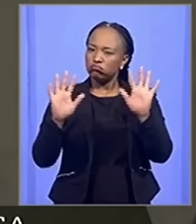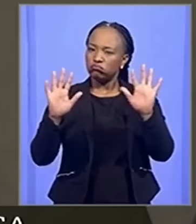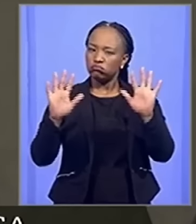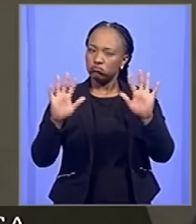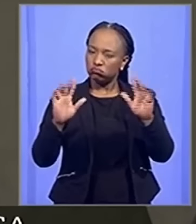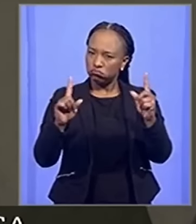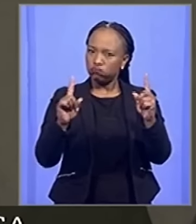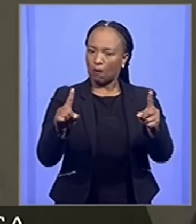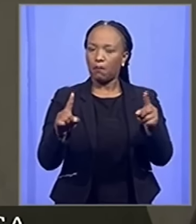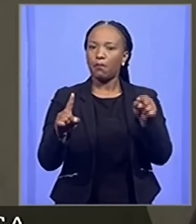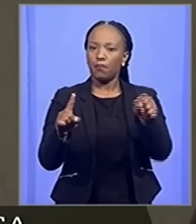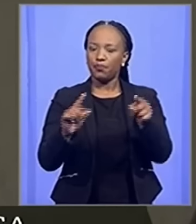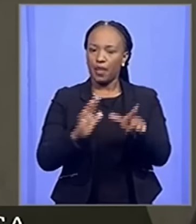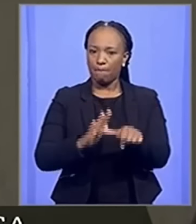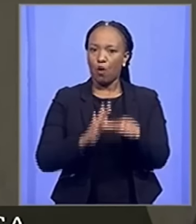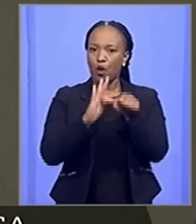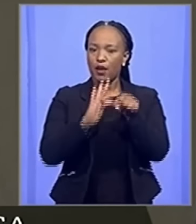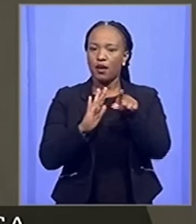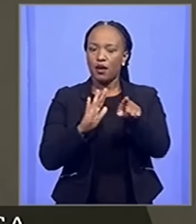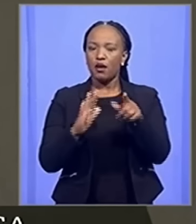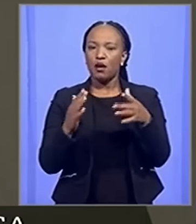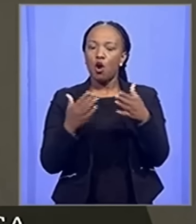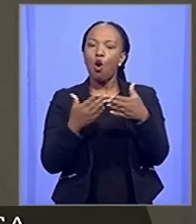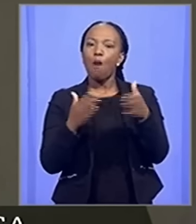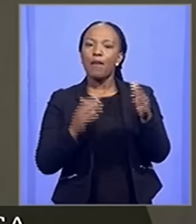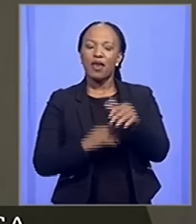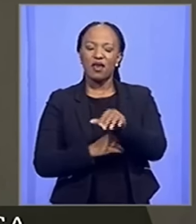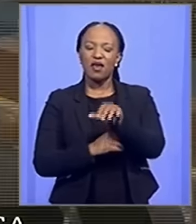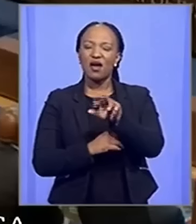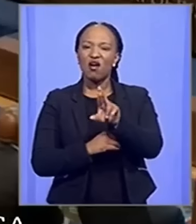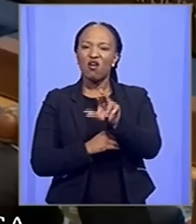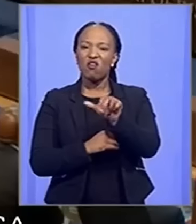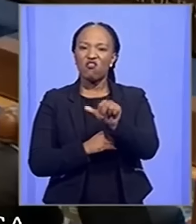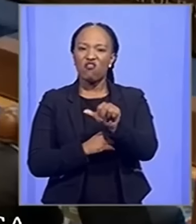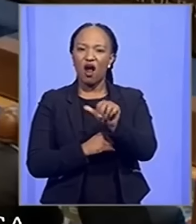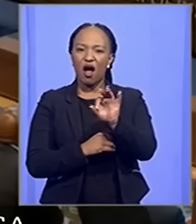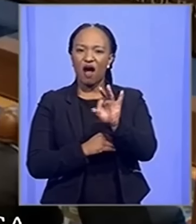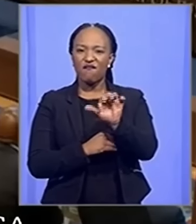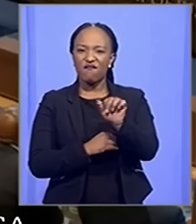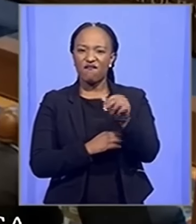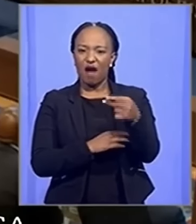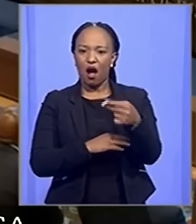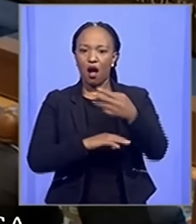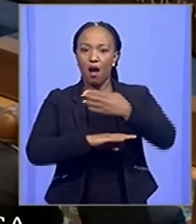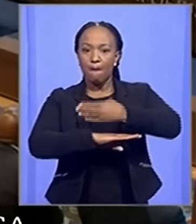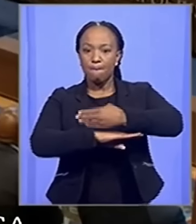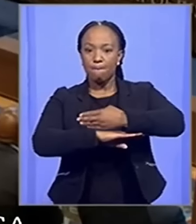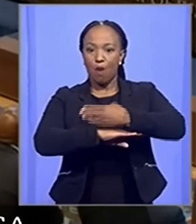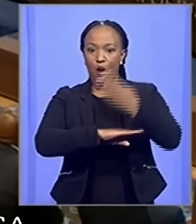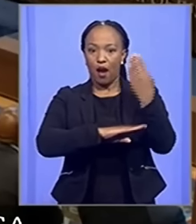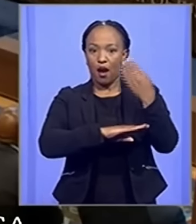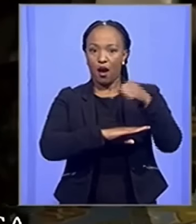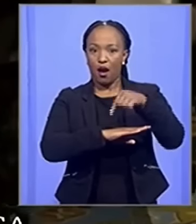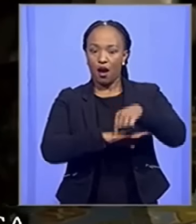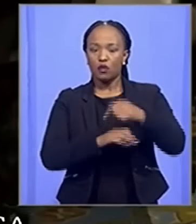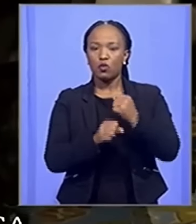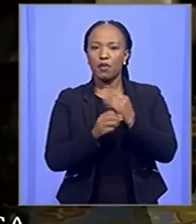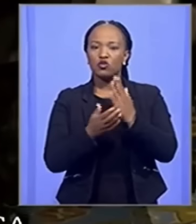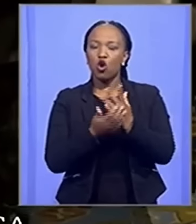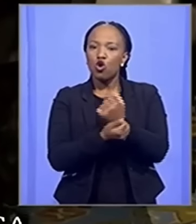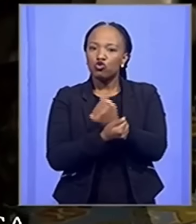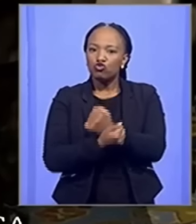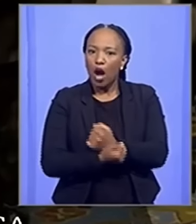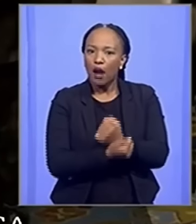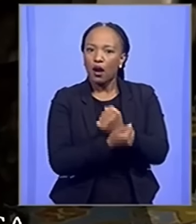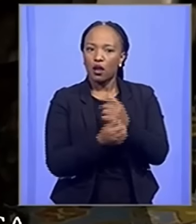very important, and then the opening of the Rafah border and ensuring that humanitarian aid is made